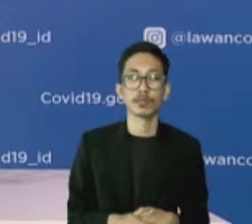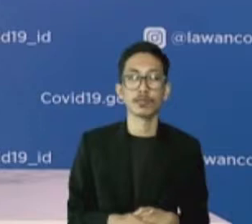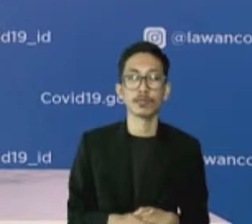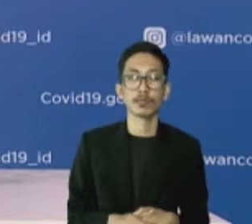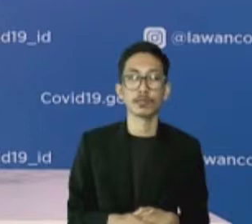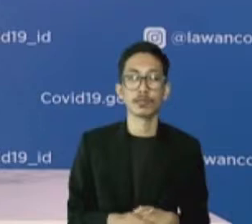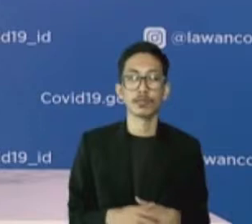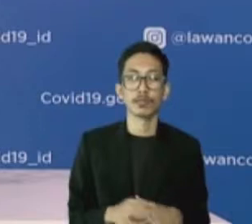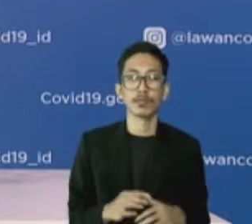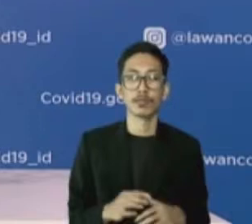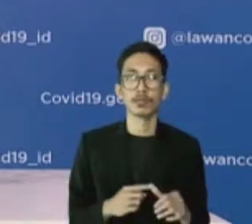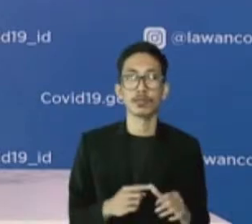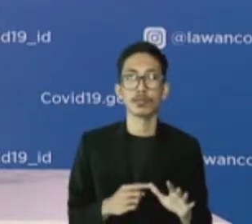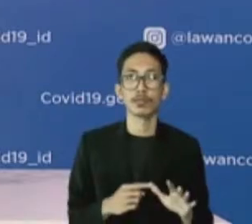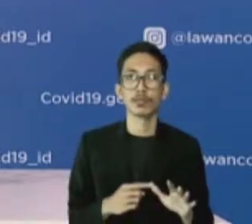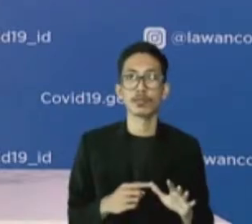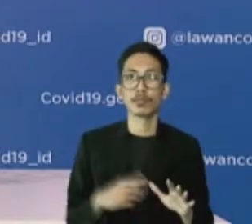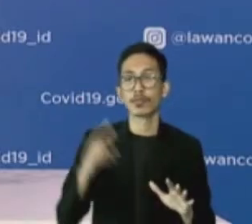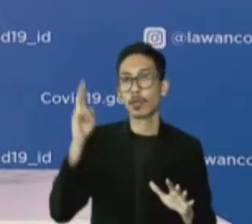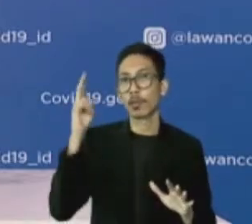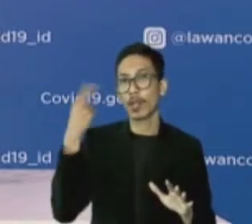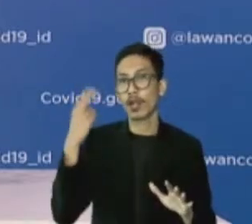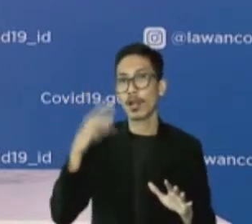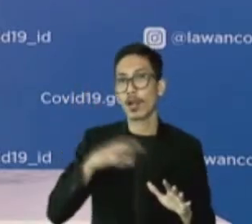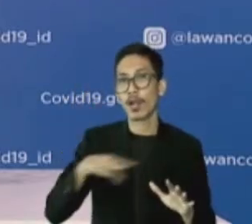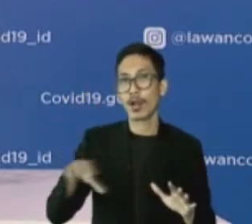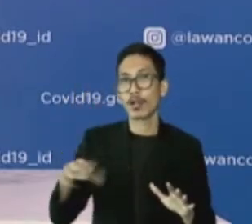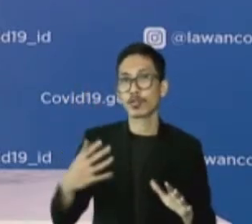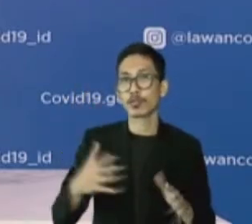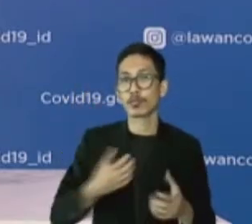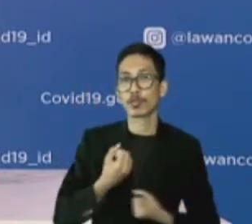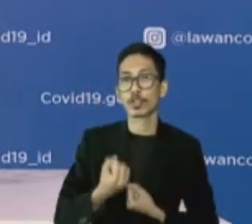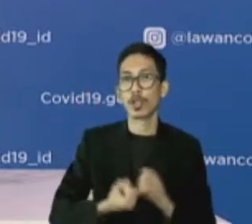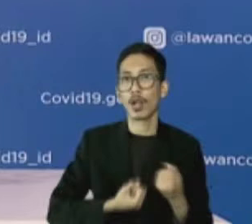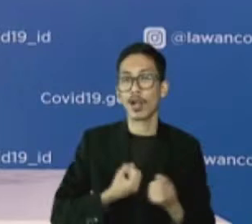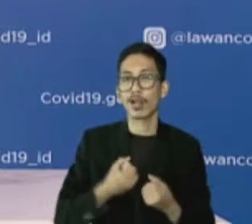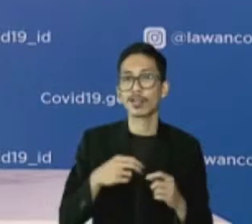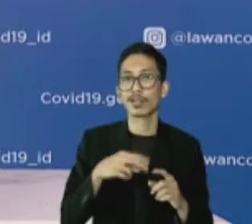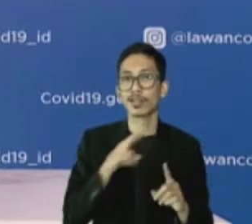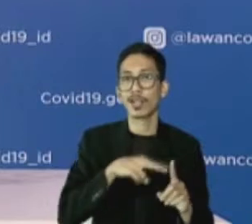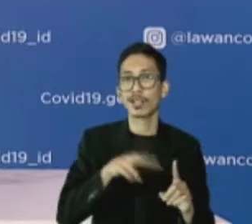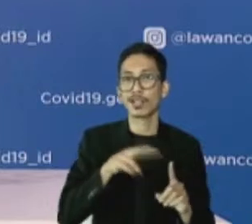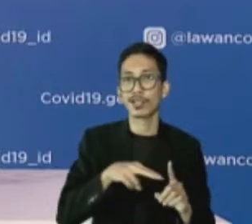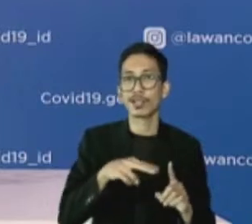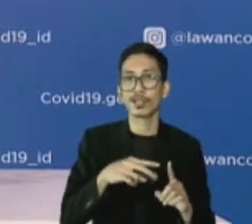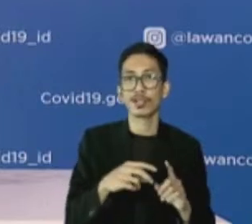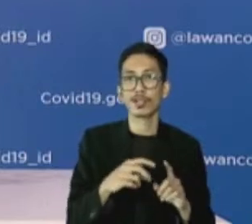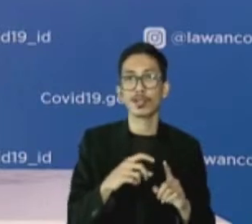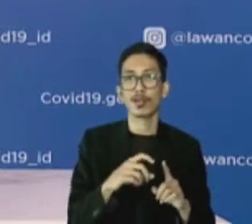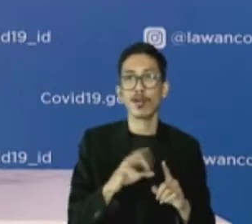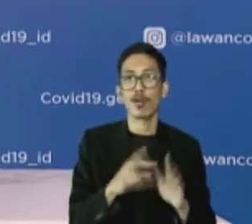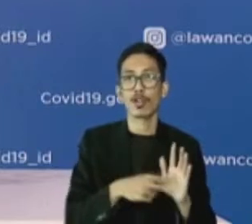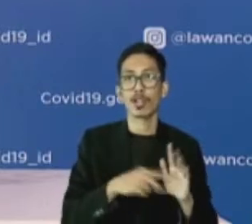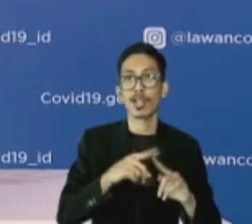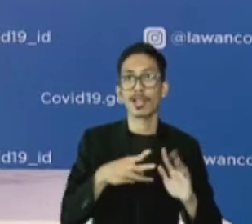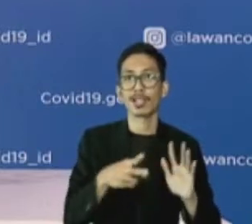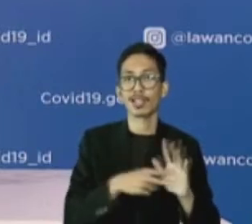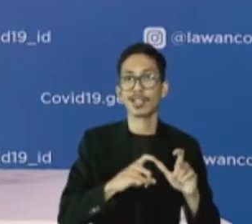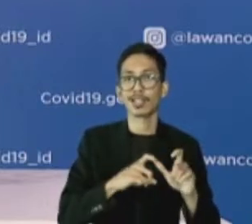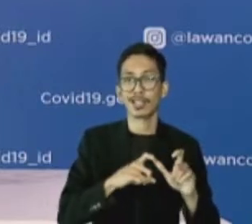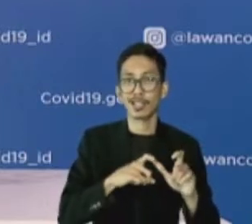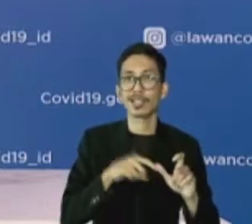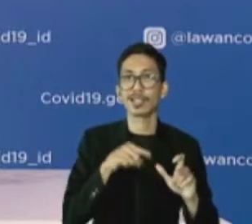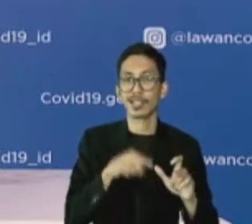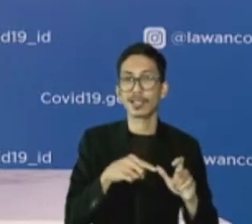And then the fifth is the government is stepping up efforts to trace close contacts. And the sixth is